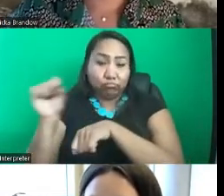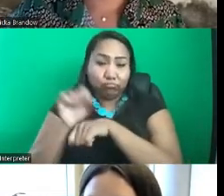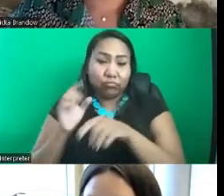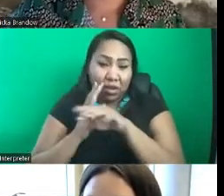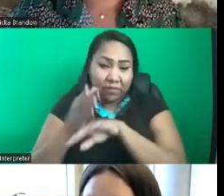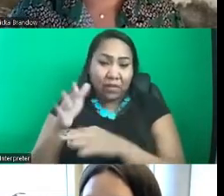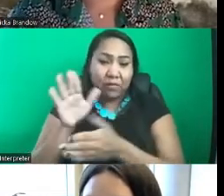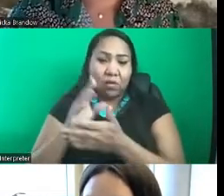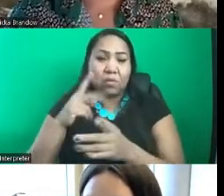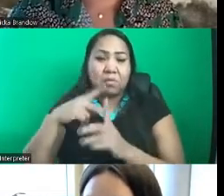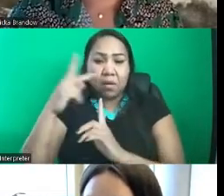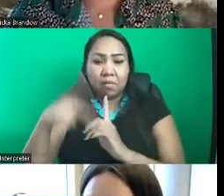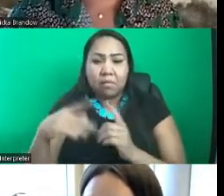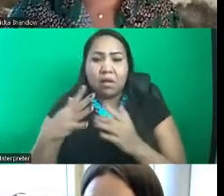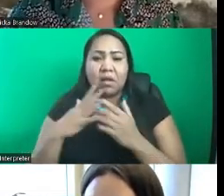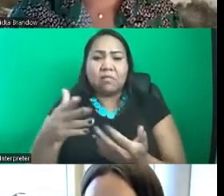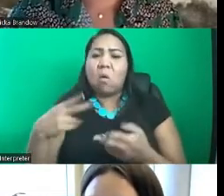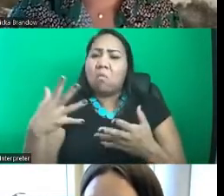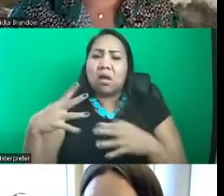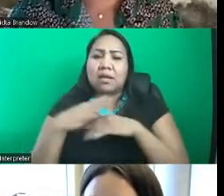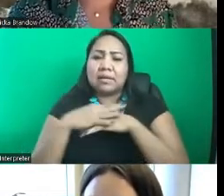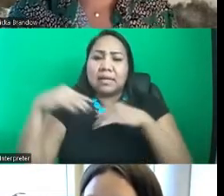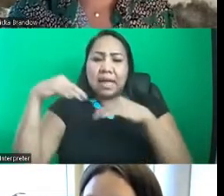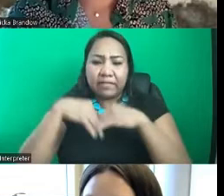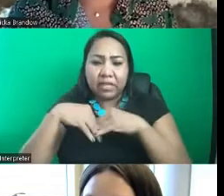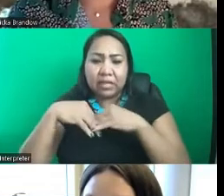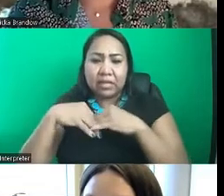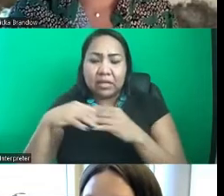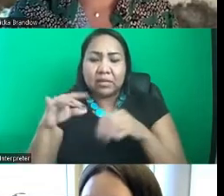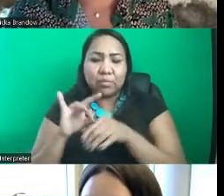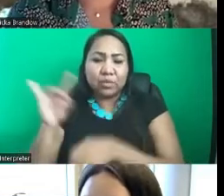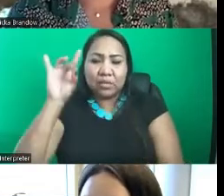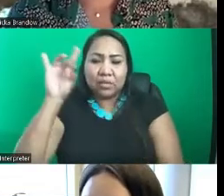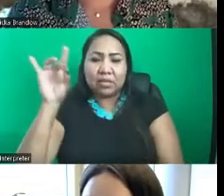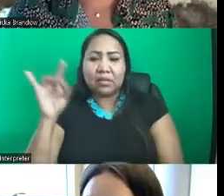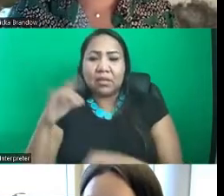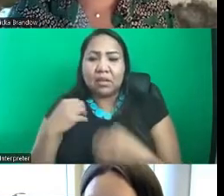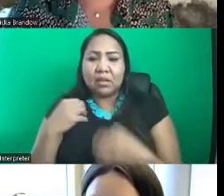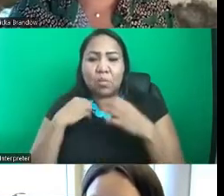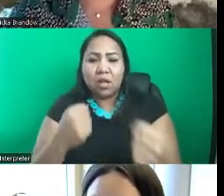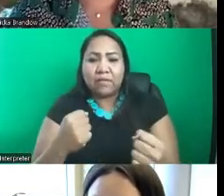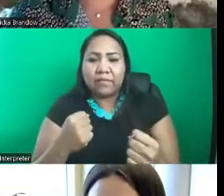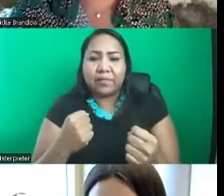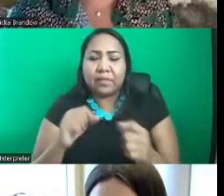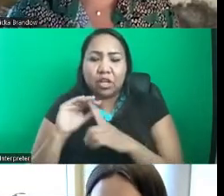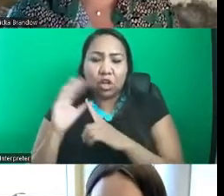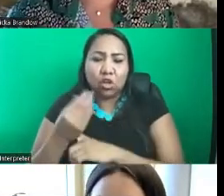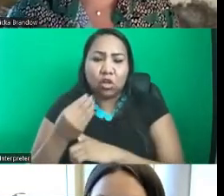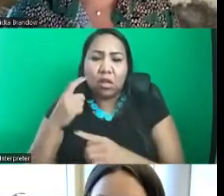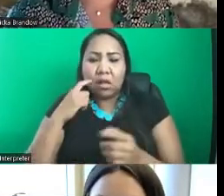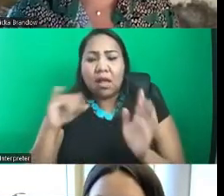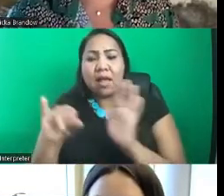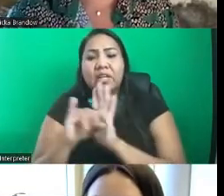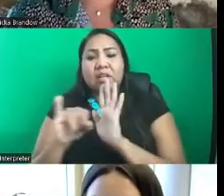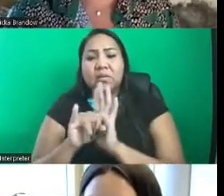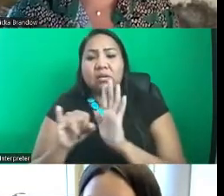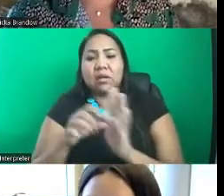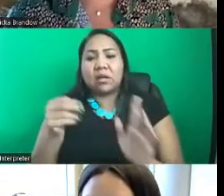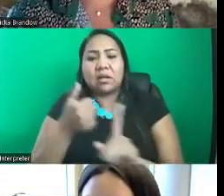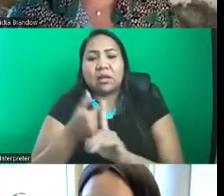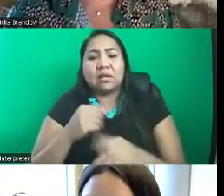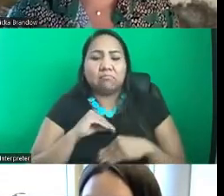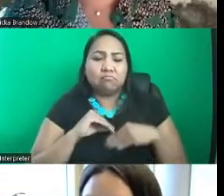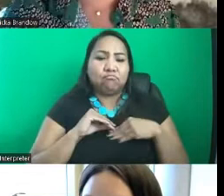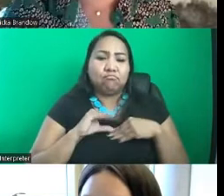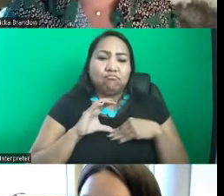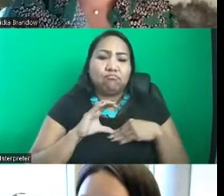Spirit. It strengthens resilience, cultural identity, and self-esteem while decreasing substance use in